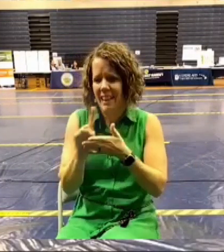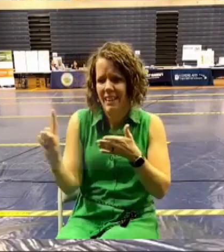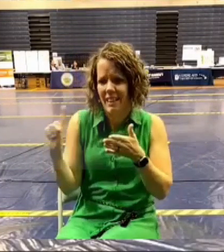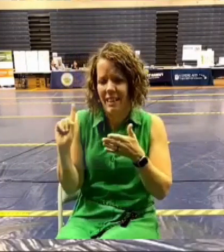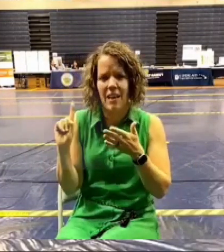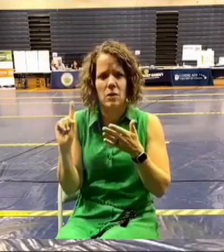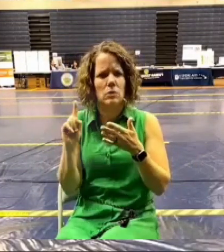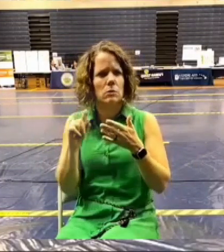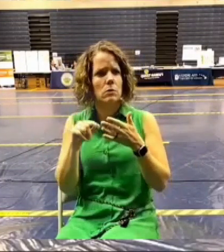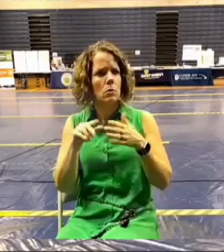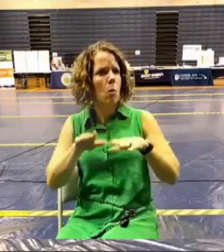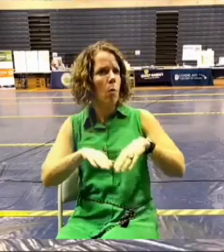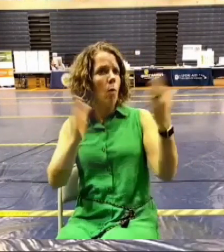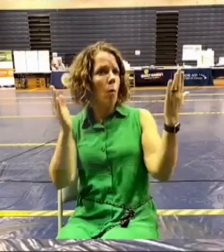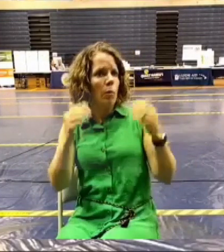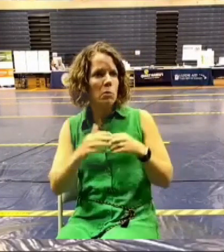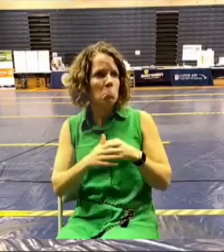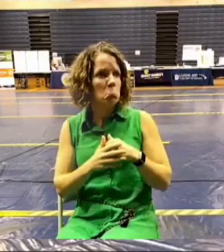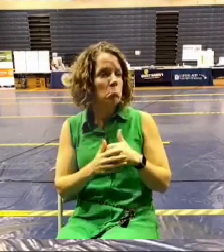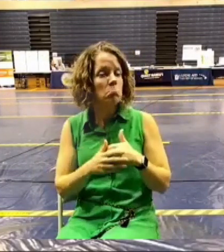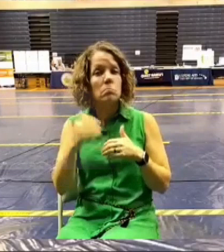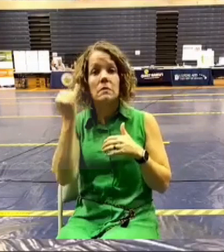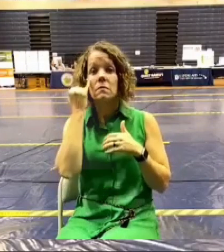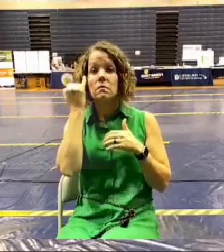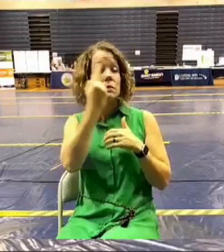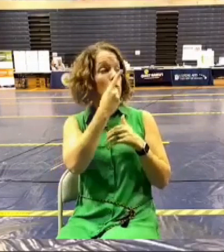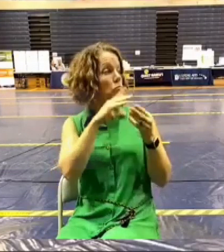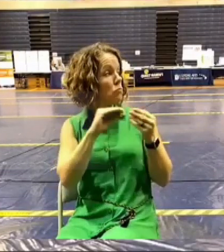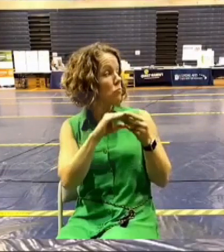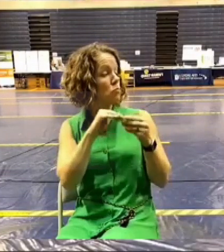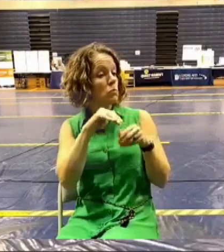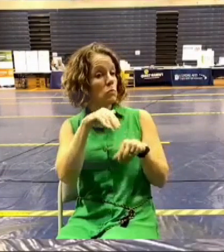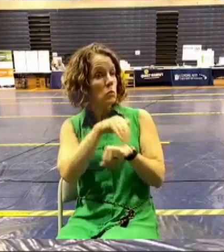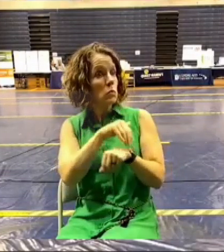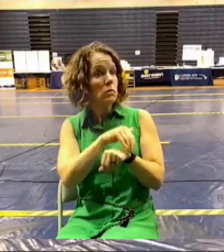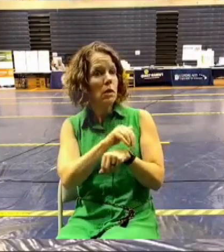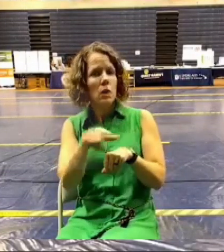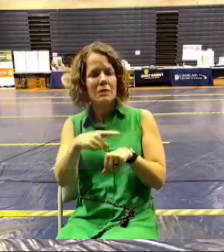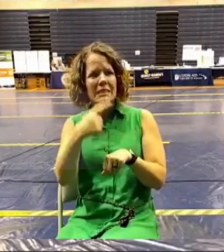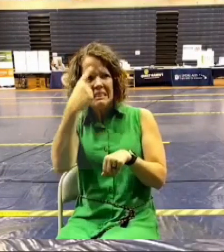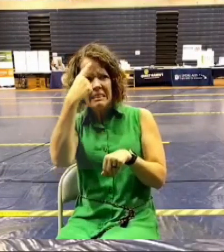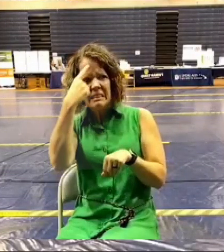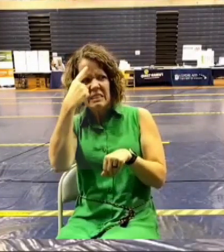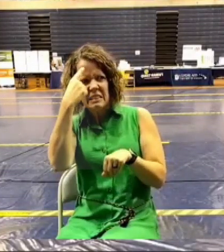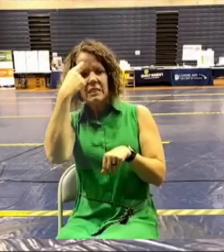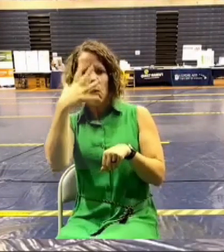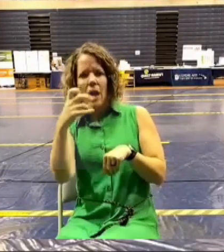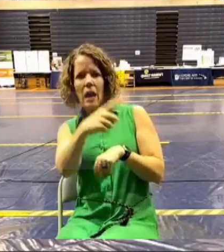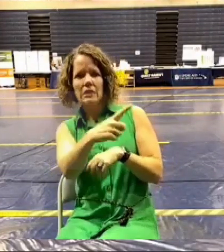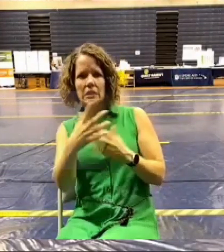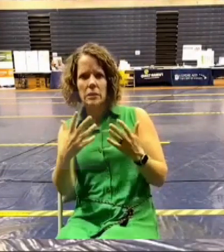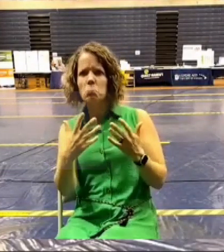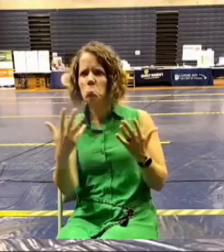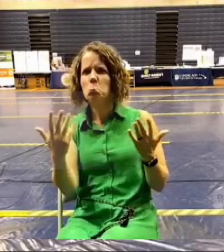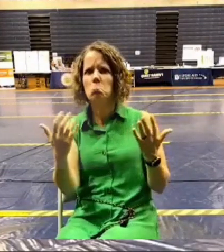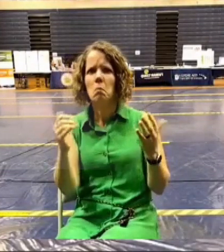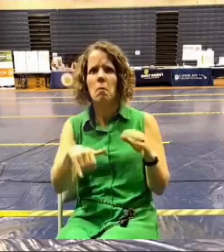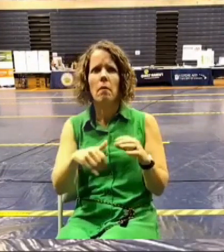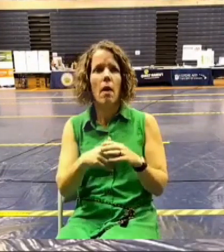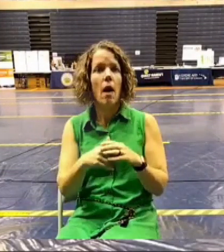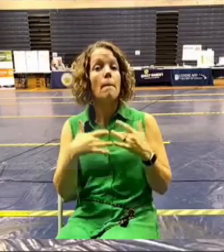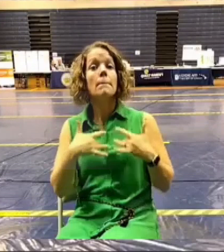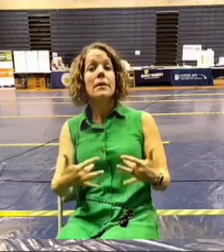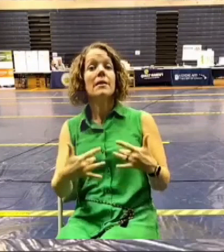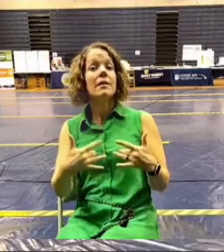what you heard tonight or something you didn't hear tonight, normally our meetings have all of the updates from our federal and state partners who are